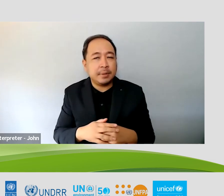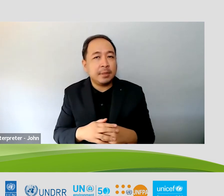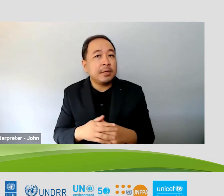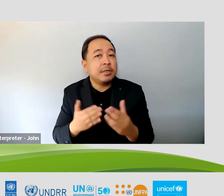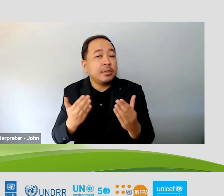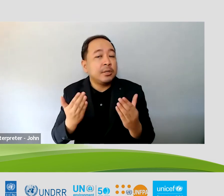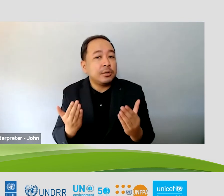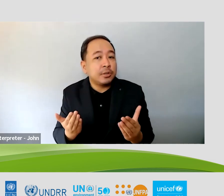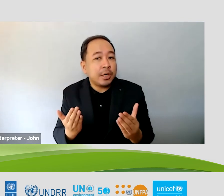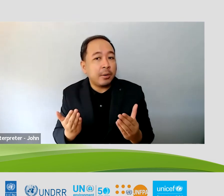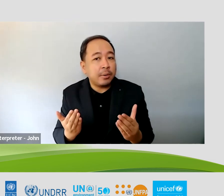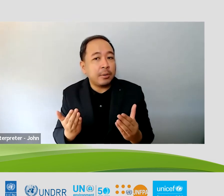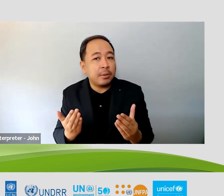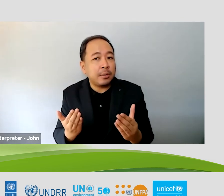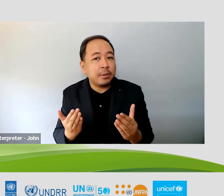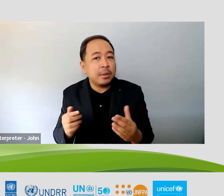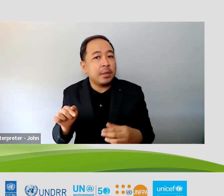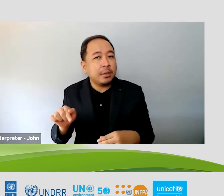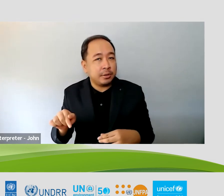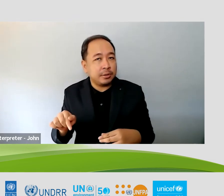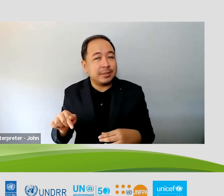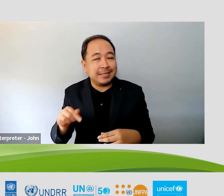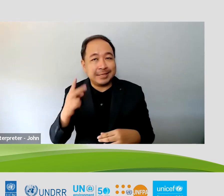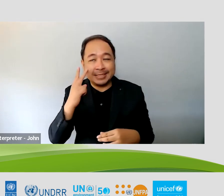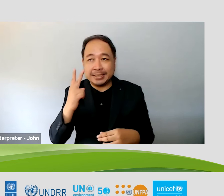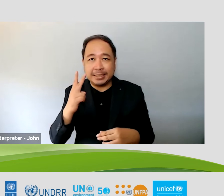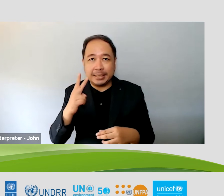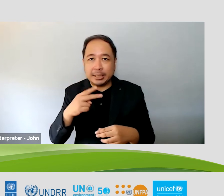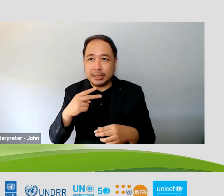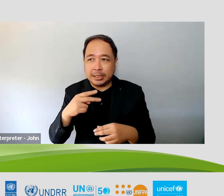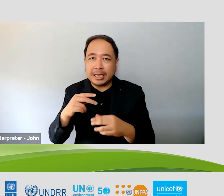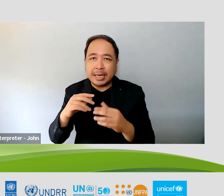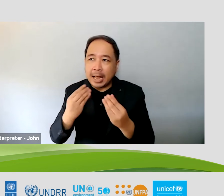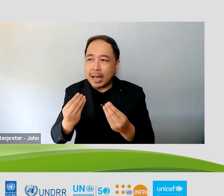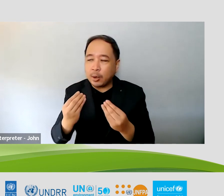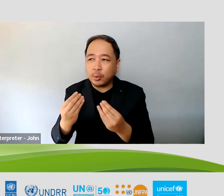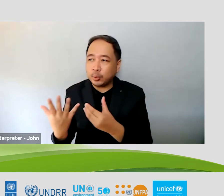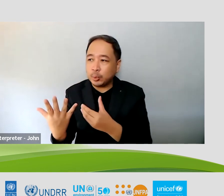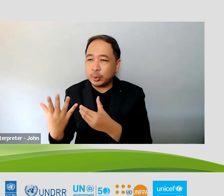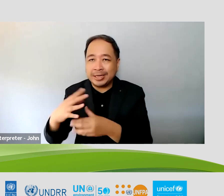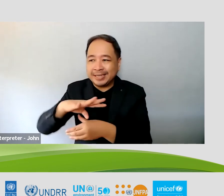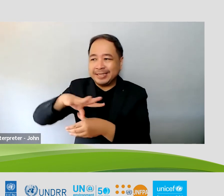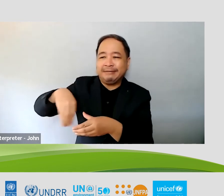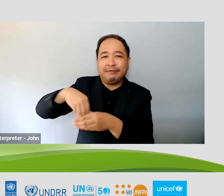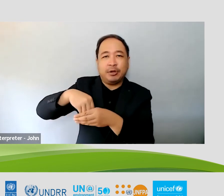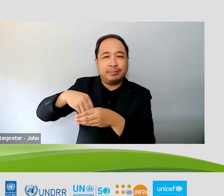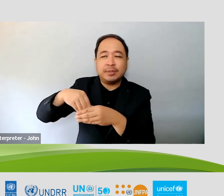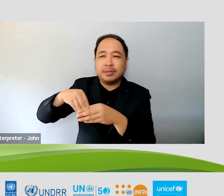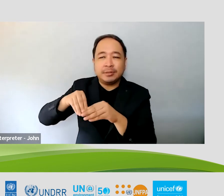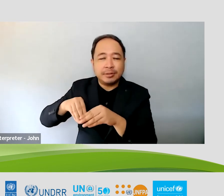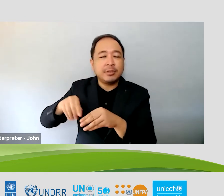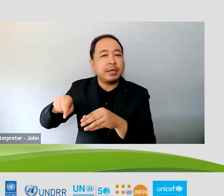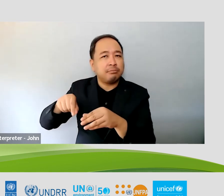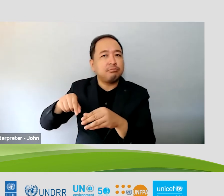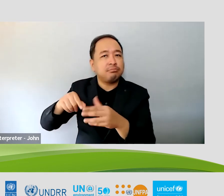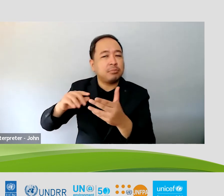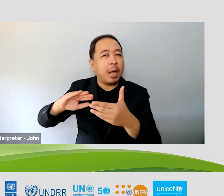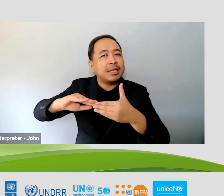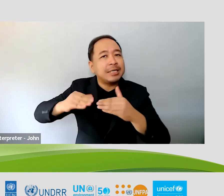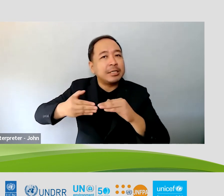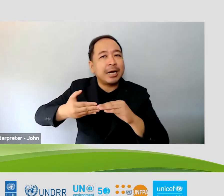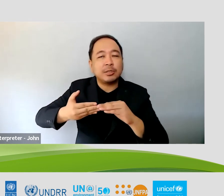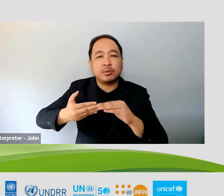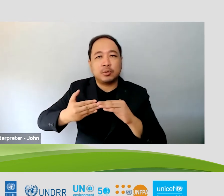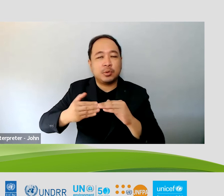best, but they are not working with the grassroots people, grassroots women. So it is very important. So I want to highlight this